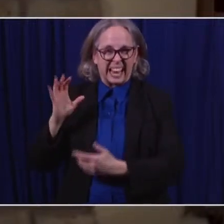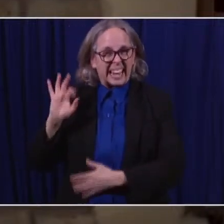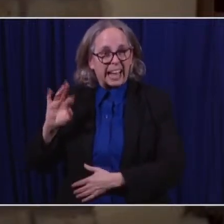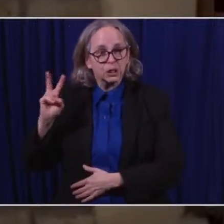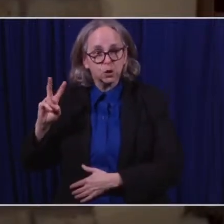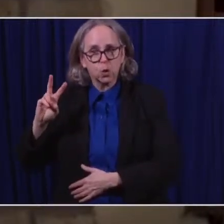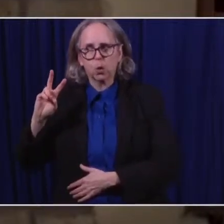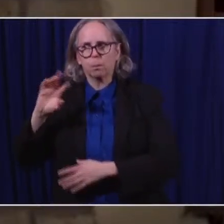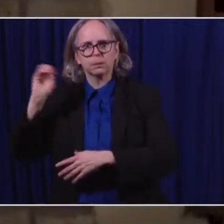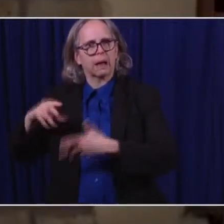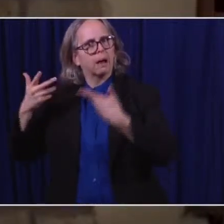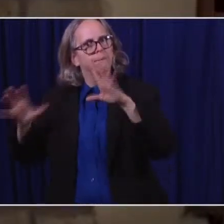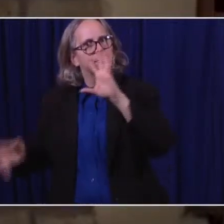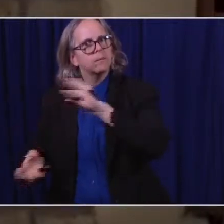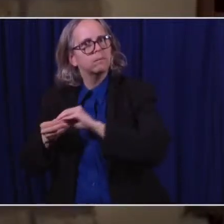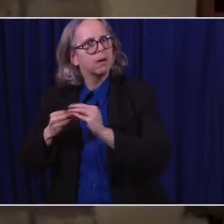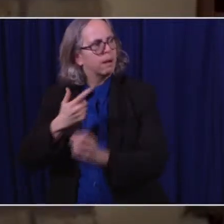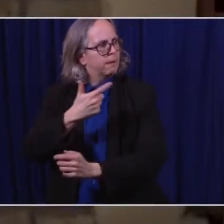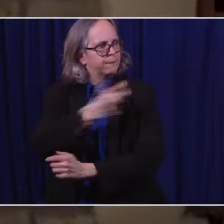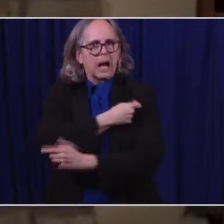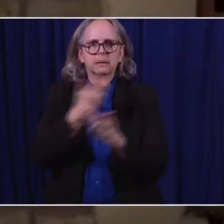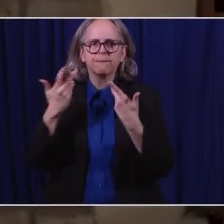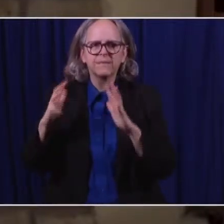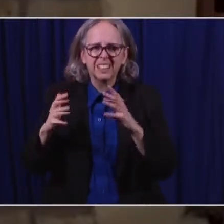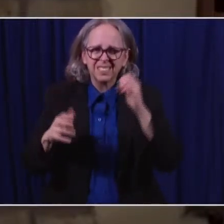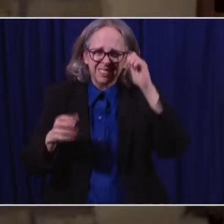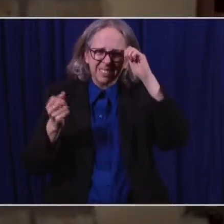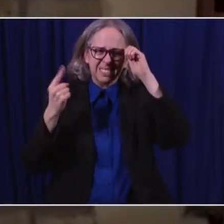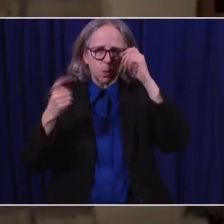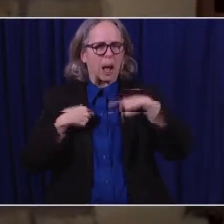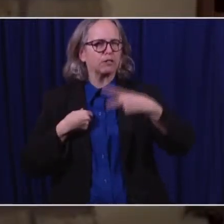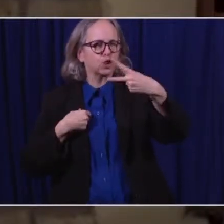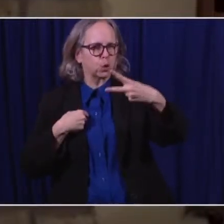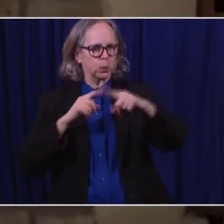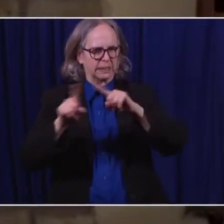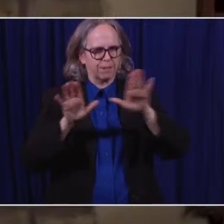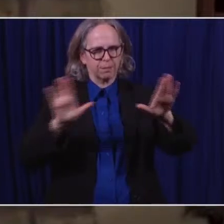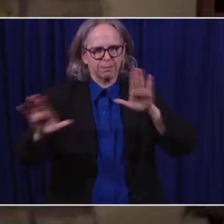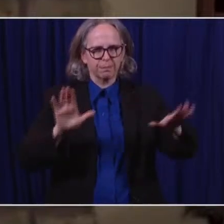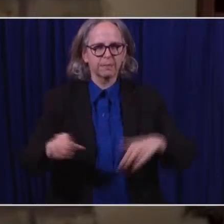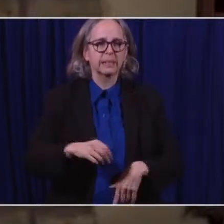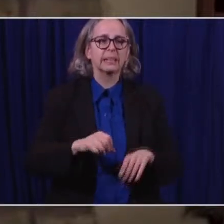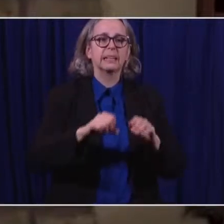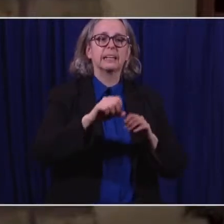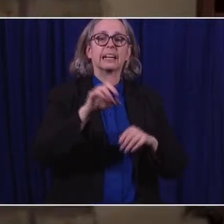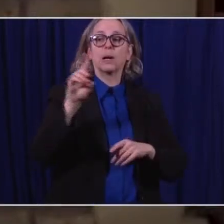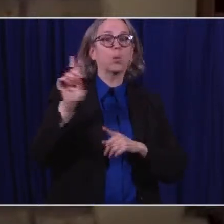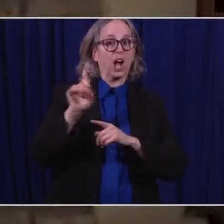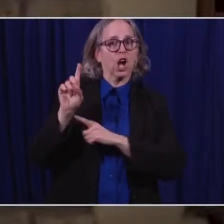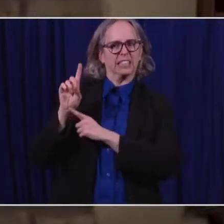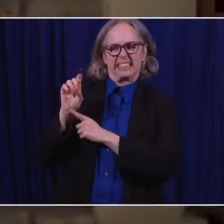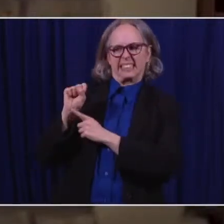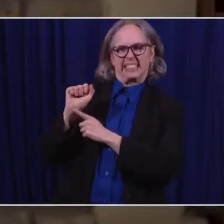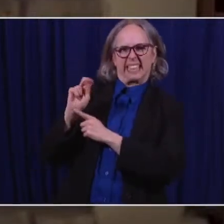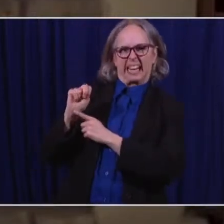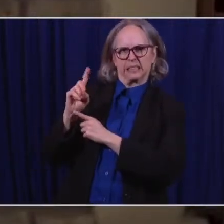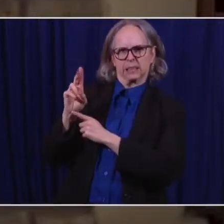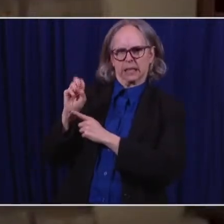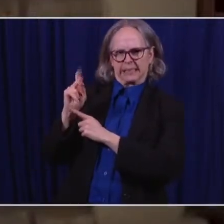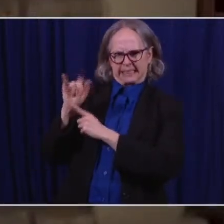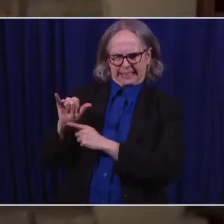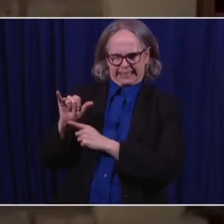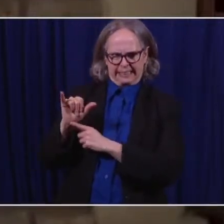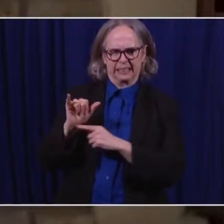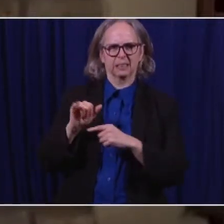veterans homes in Sandusky and Georgetown, 92% of our veterans who are residents there took